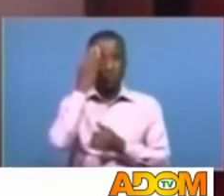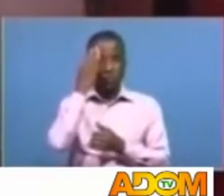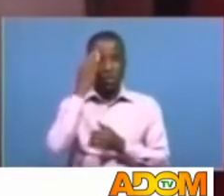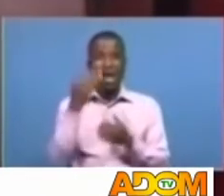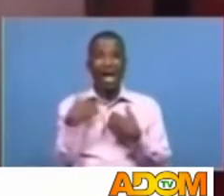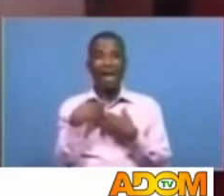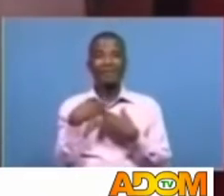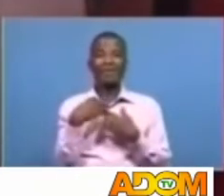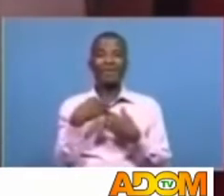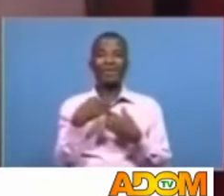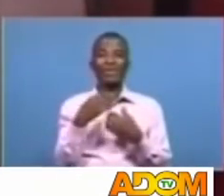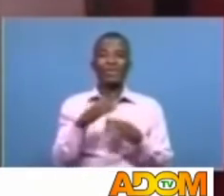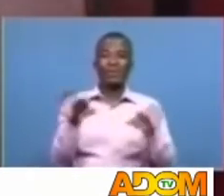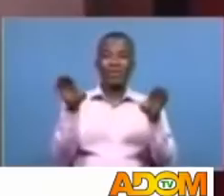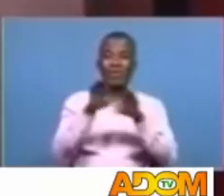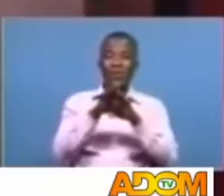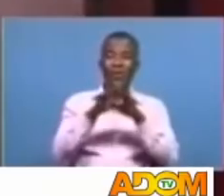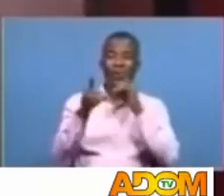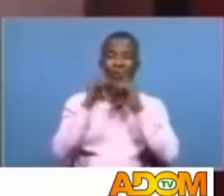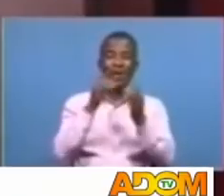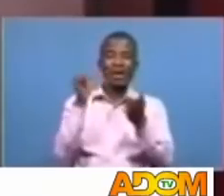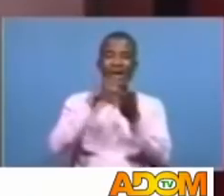have closed their case,